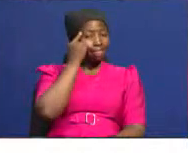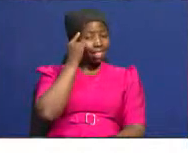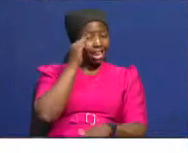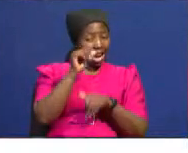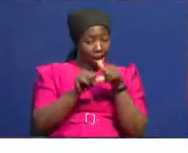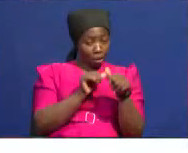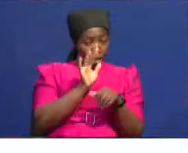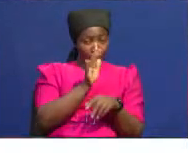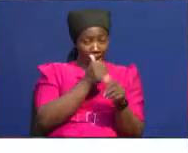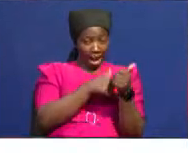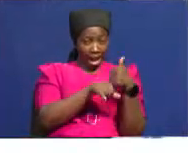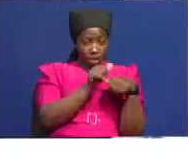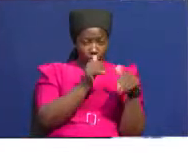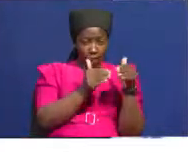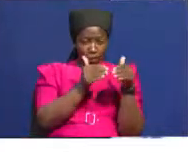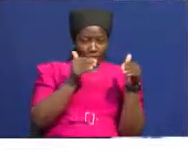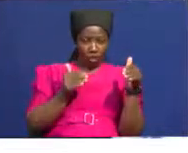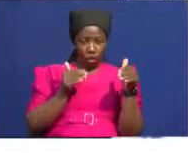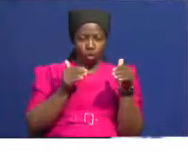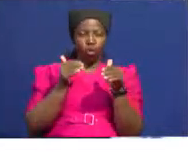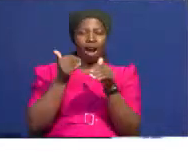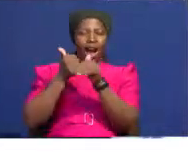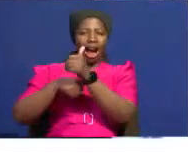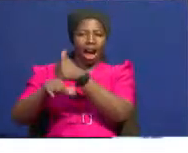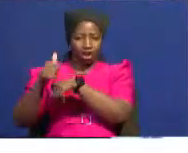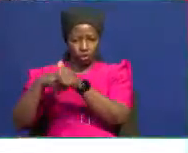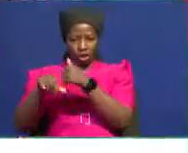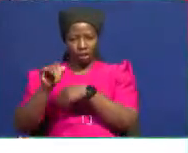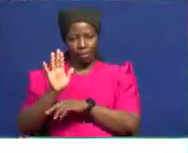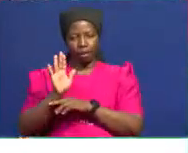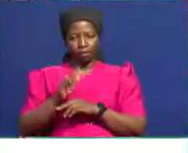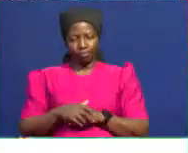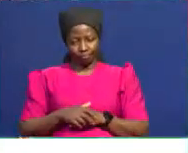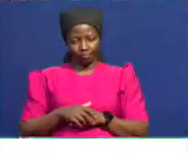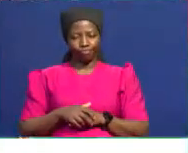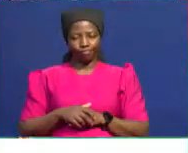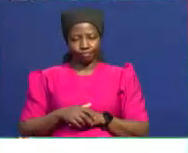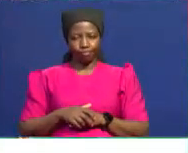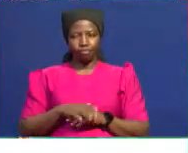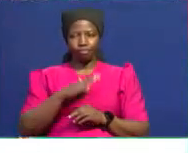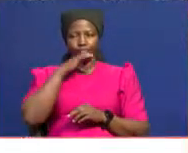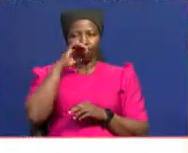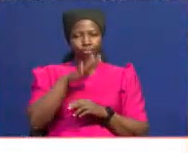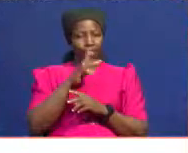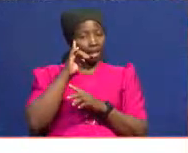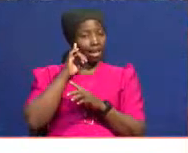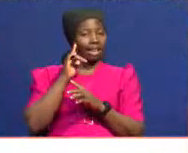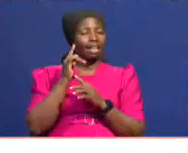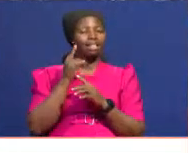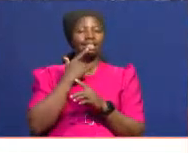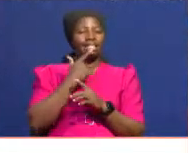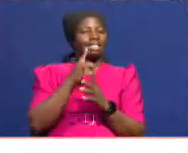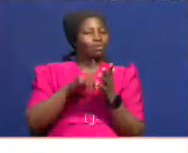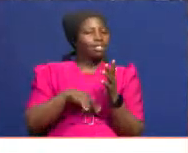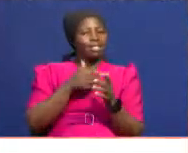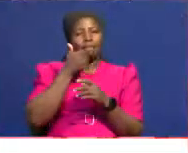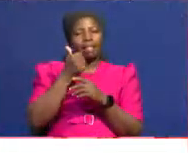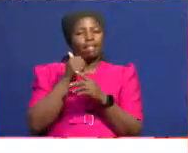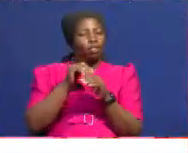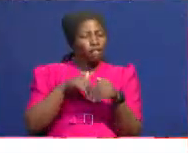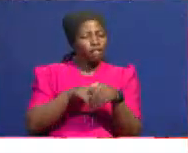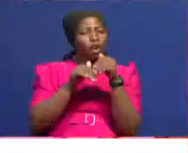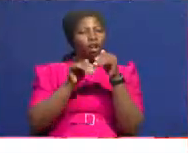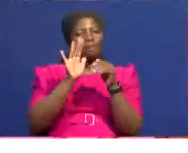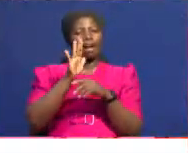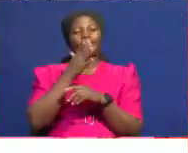actions before he took them. His son reminisced his father's desire to end banditry and terrorism in the country.